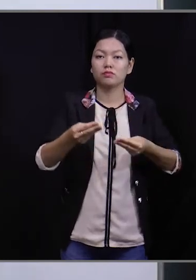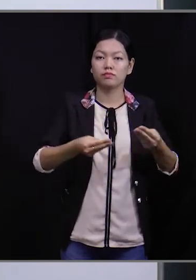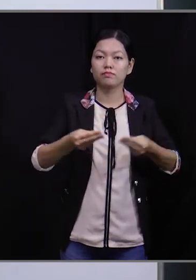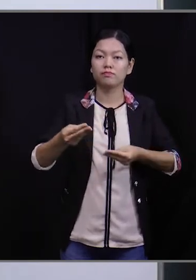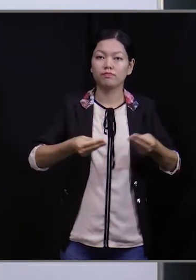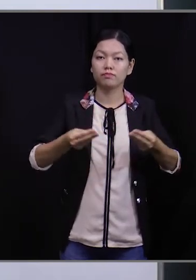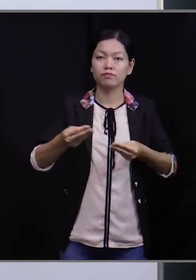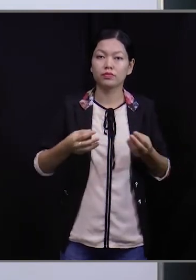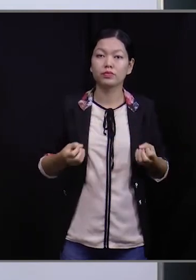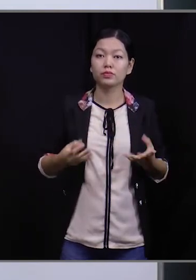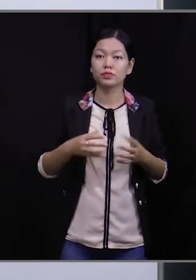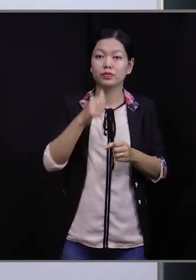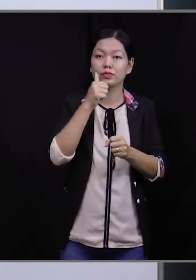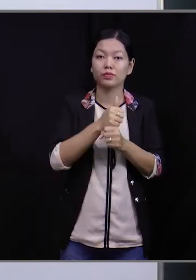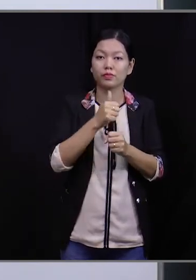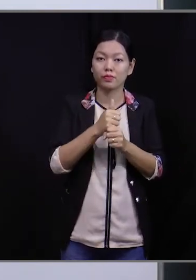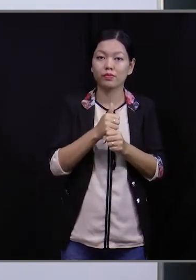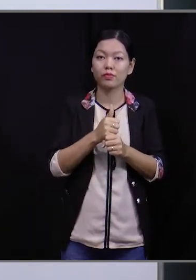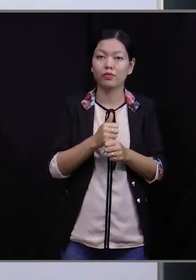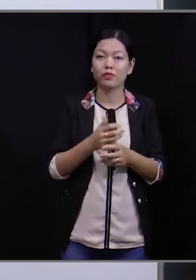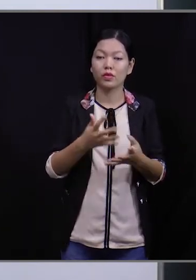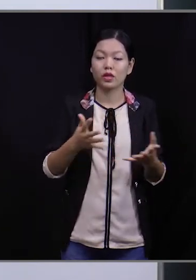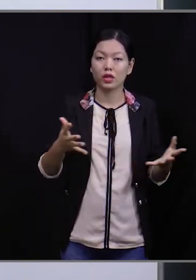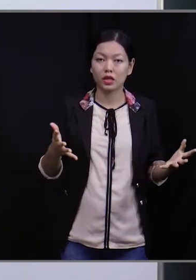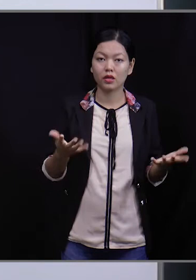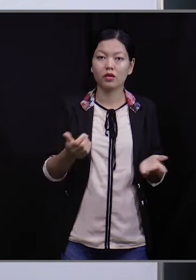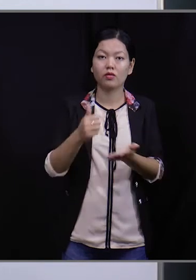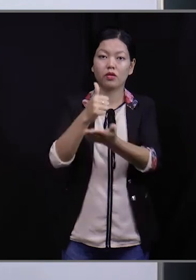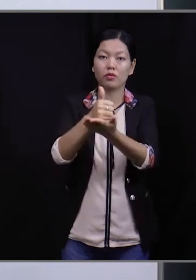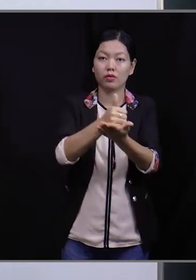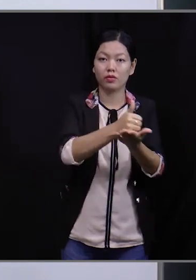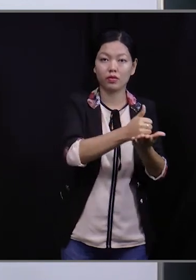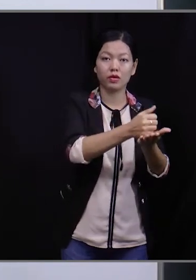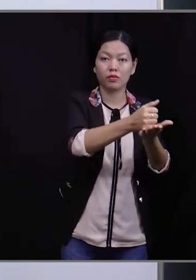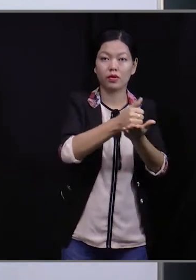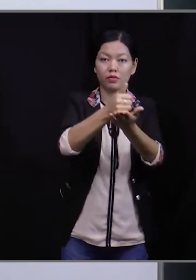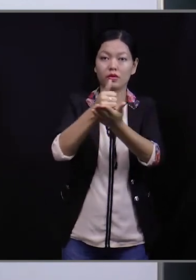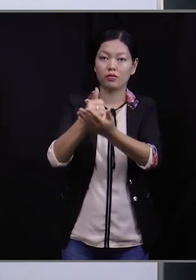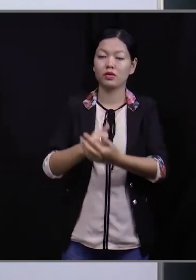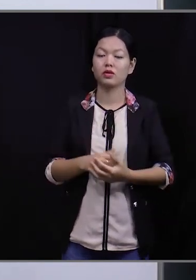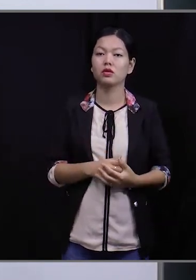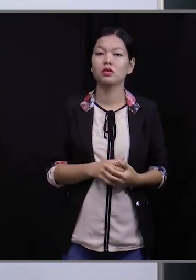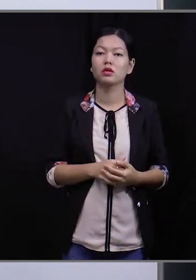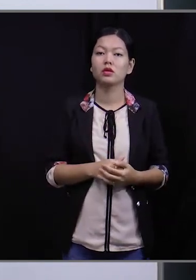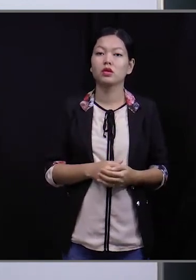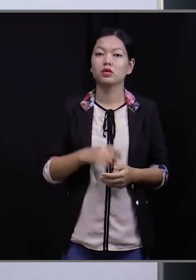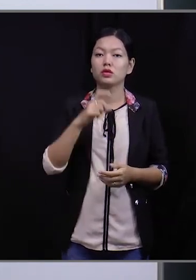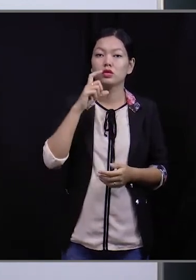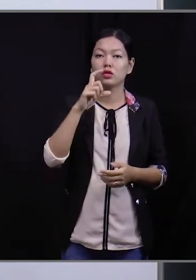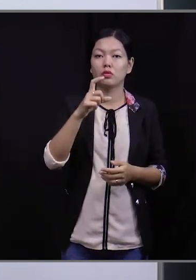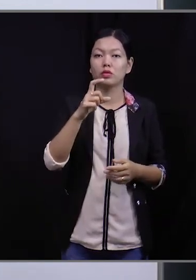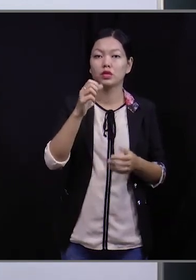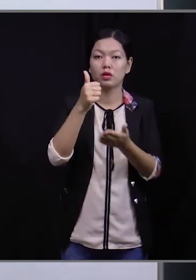and government bonds from the commercial banks, they are giving them in cash. The commercial bank receive it